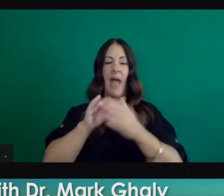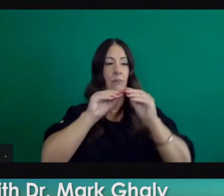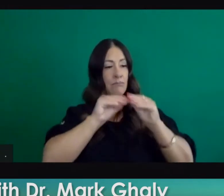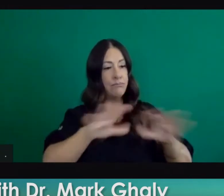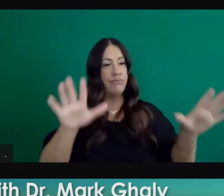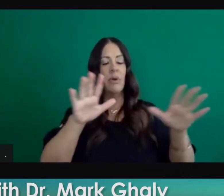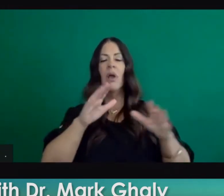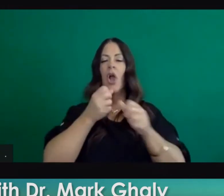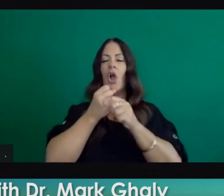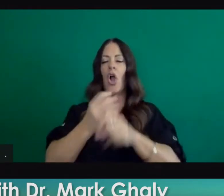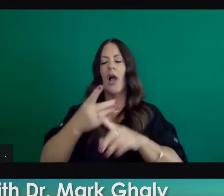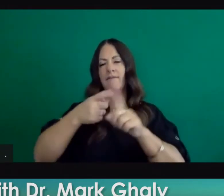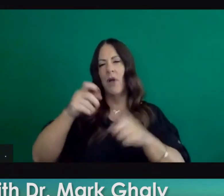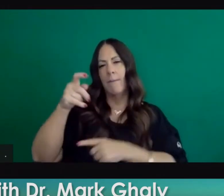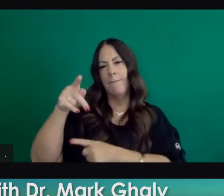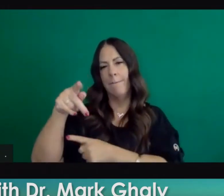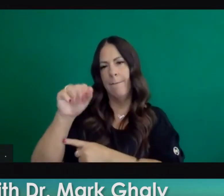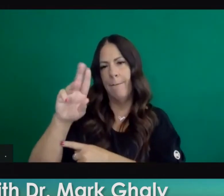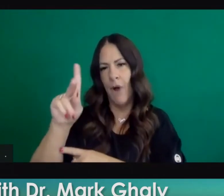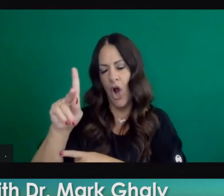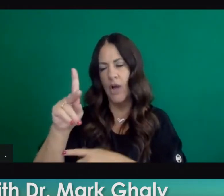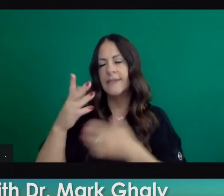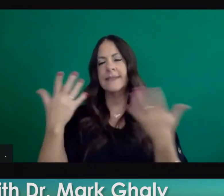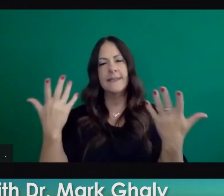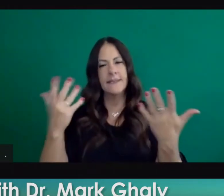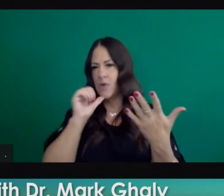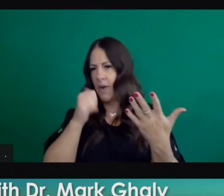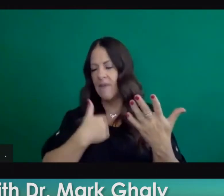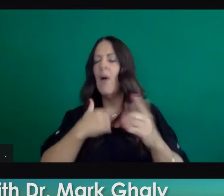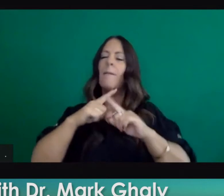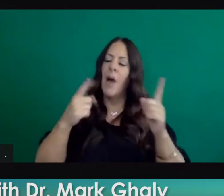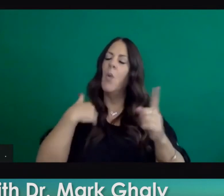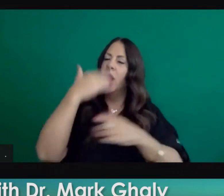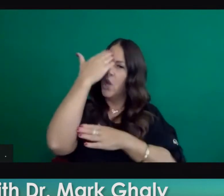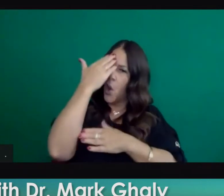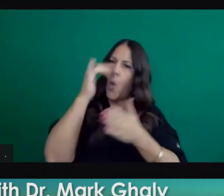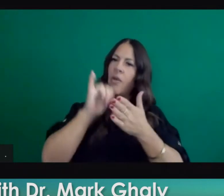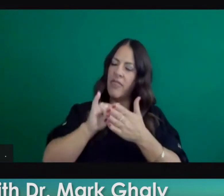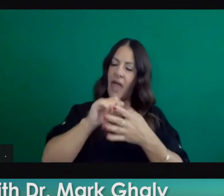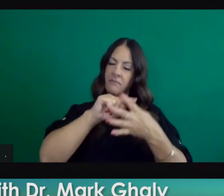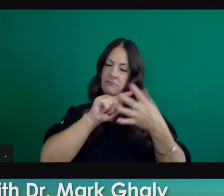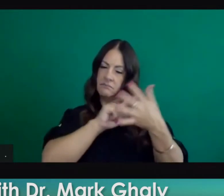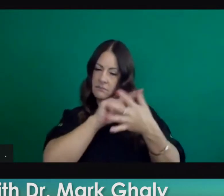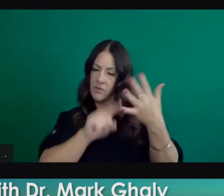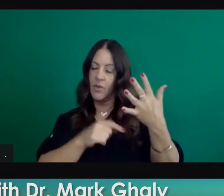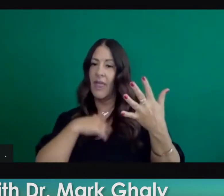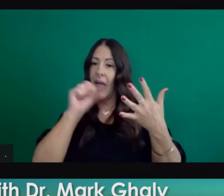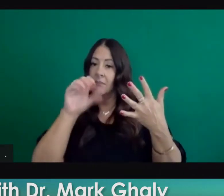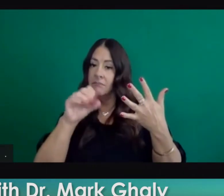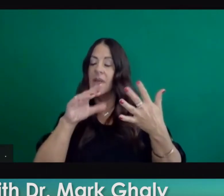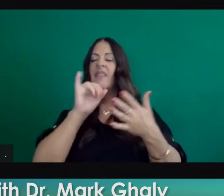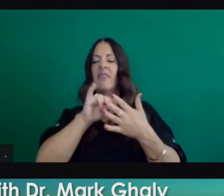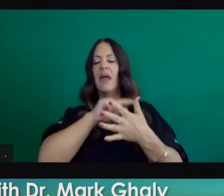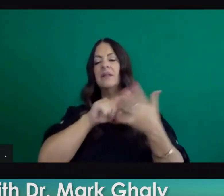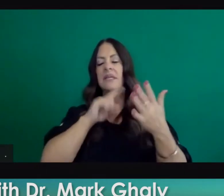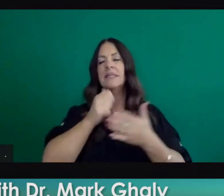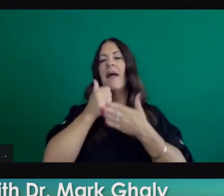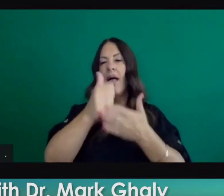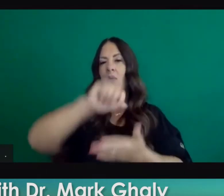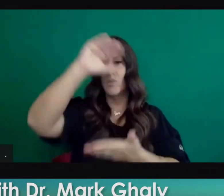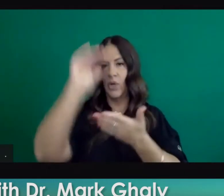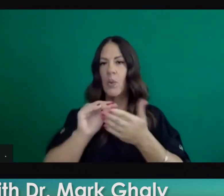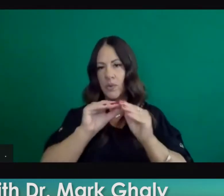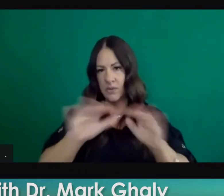these guidelines in order to ensure that we reduce risk as much as possible. The comparison to